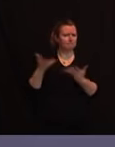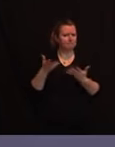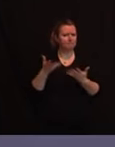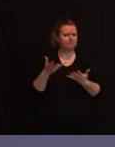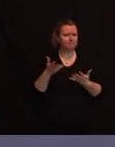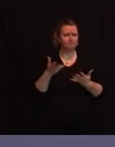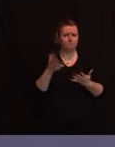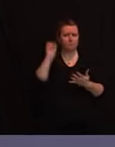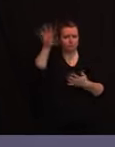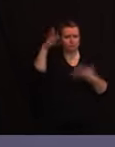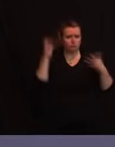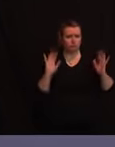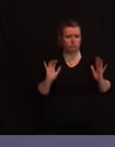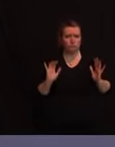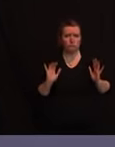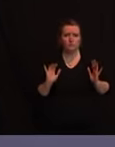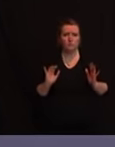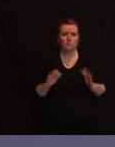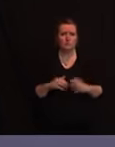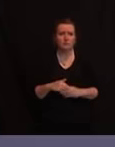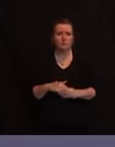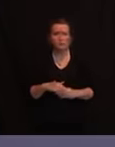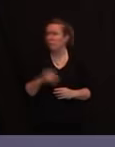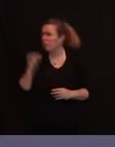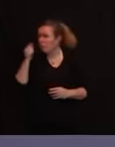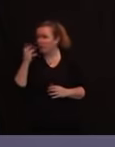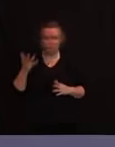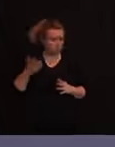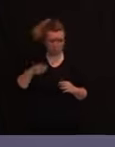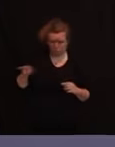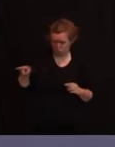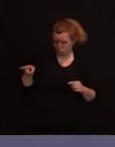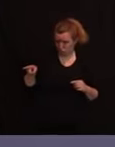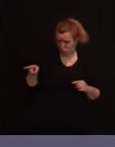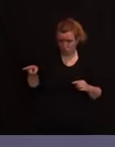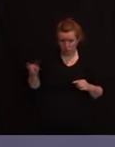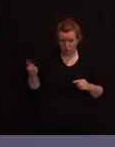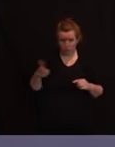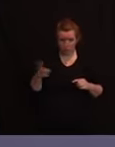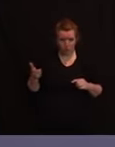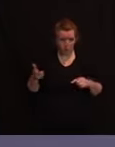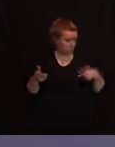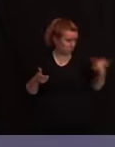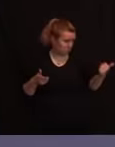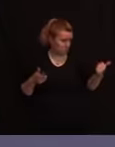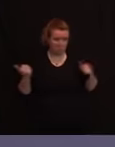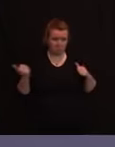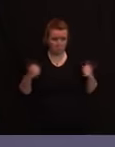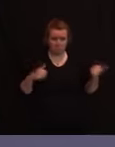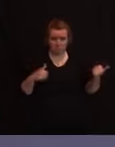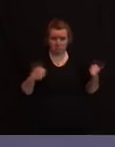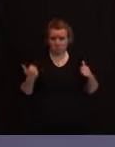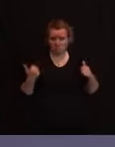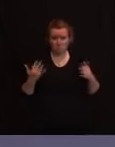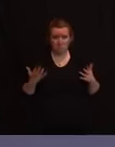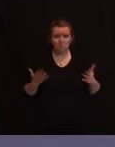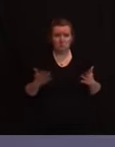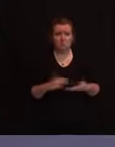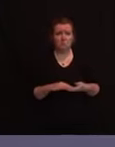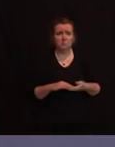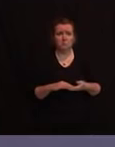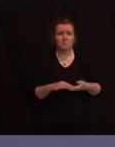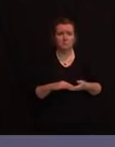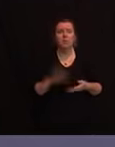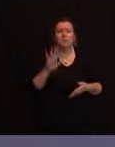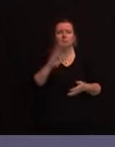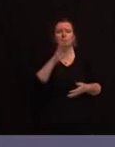Judy, I'll jump in first. Is that all right? And then you should come in, and maybe Pat, you may want to add a word. Actually, real quick, age and